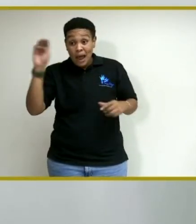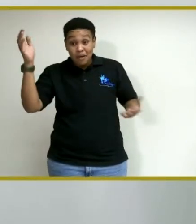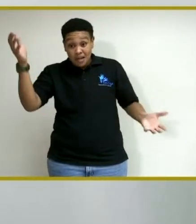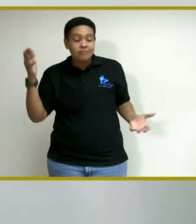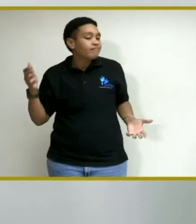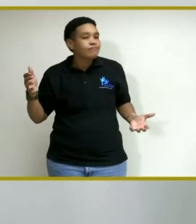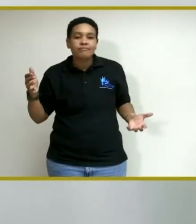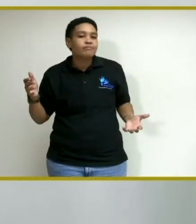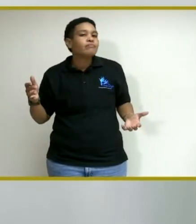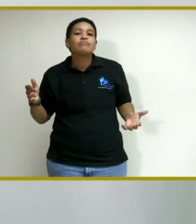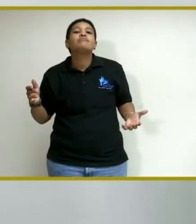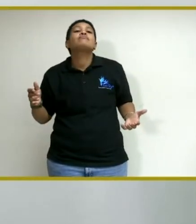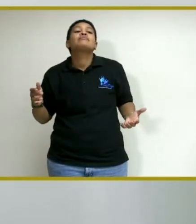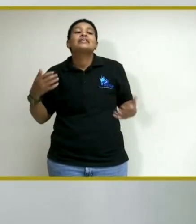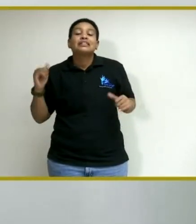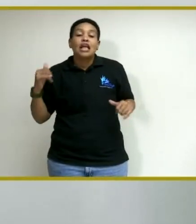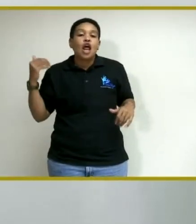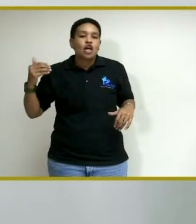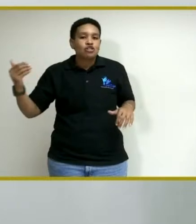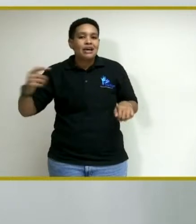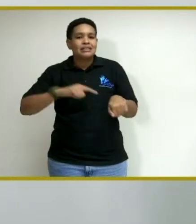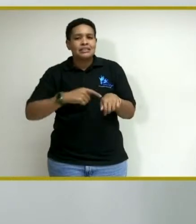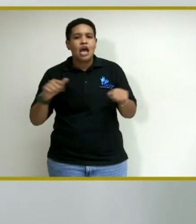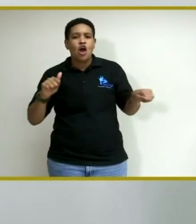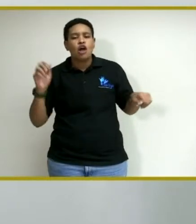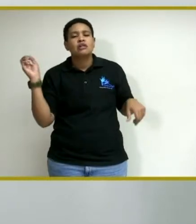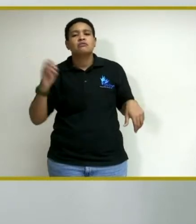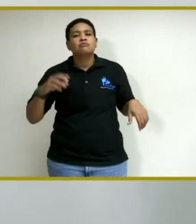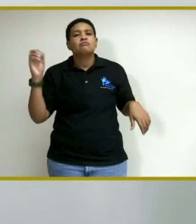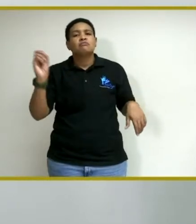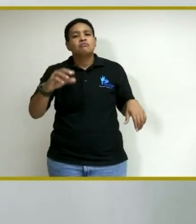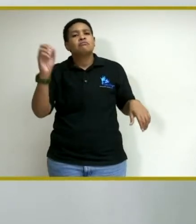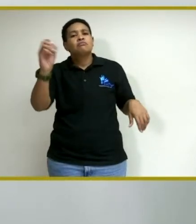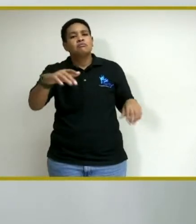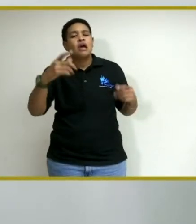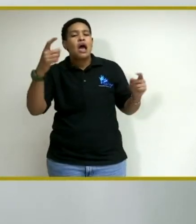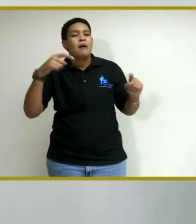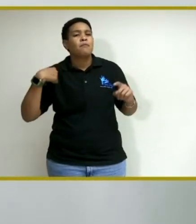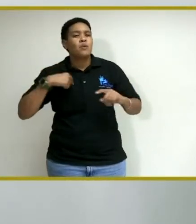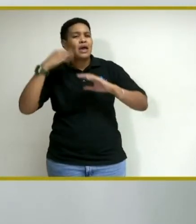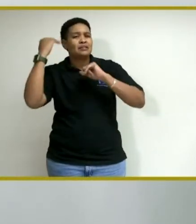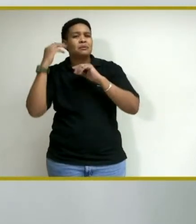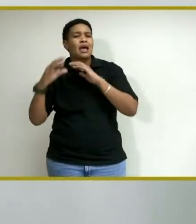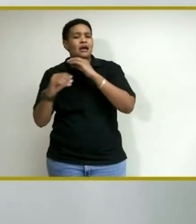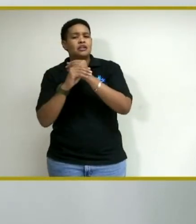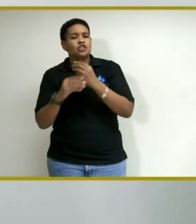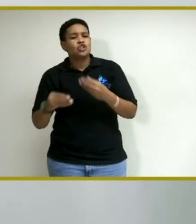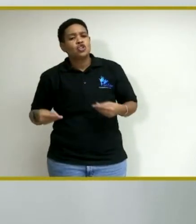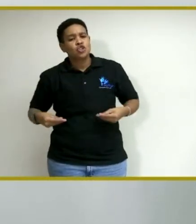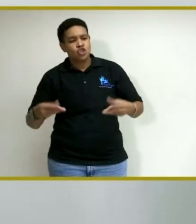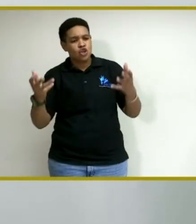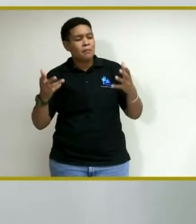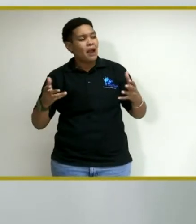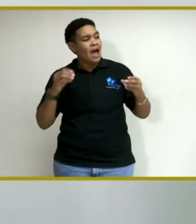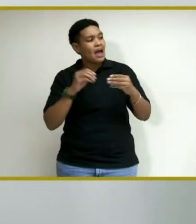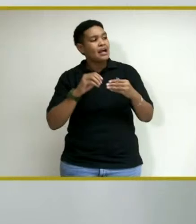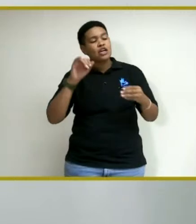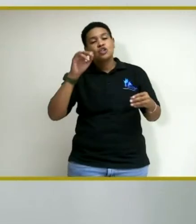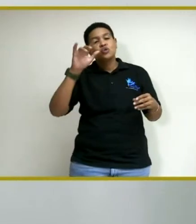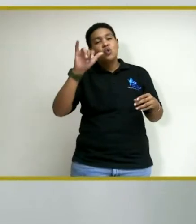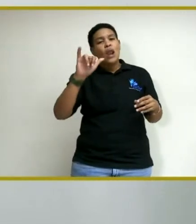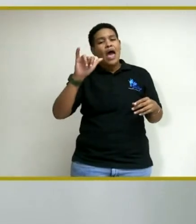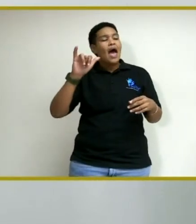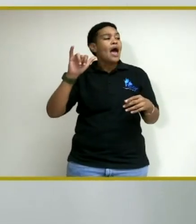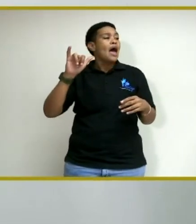in August. That is still on track, and we do expect to get additional supplies in July